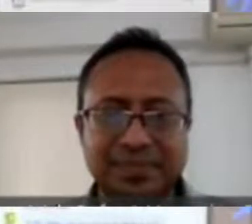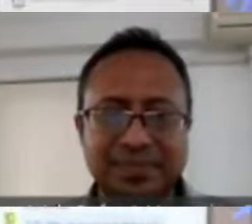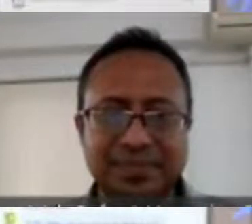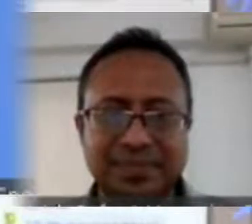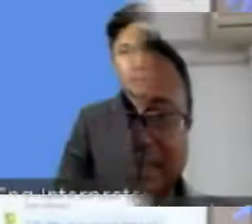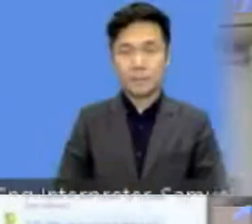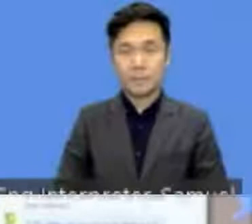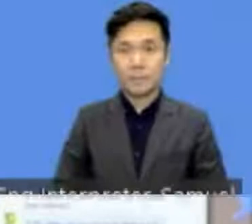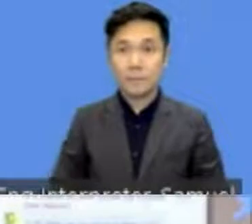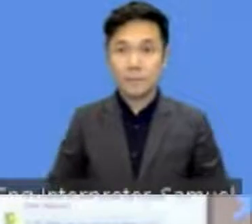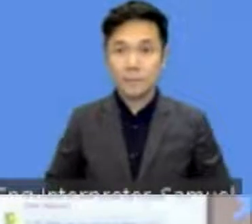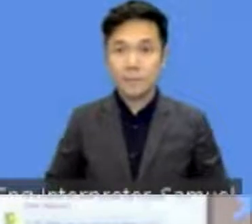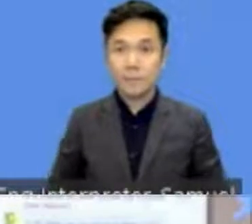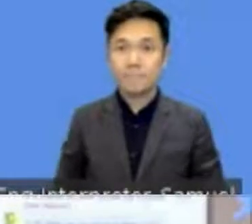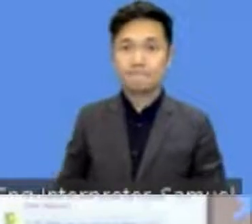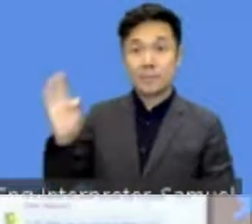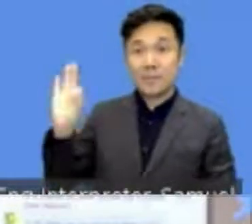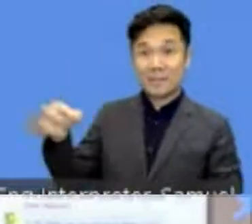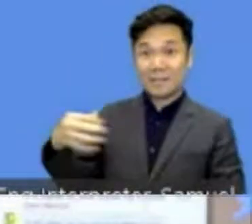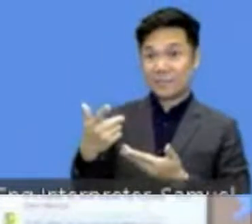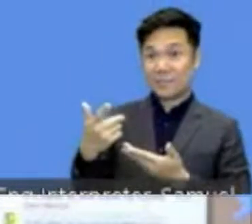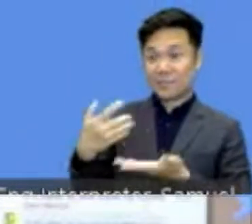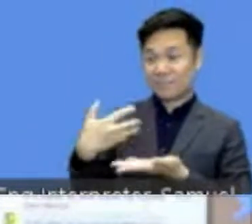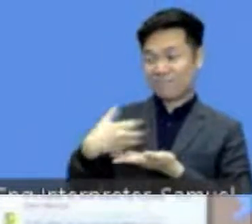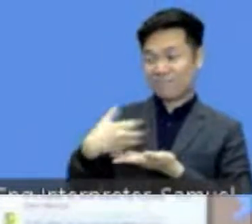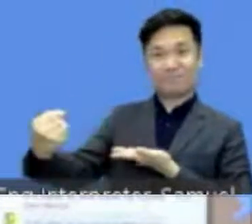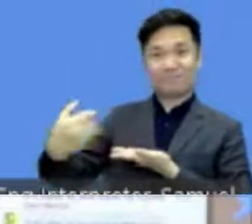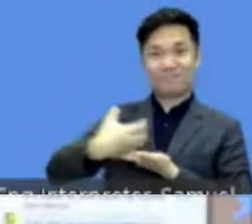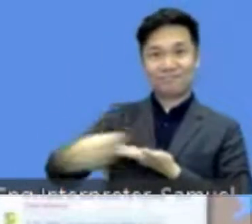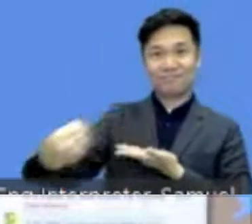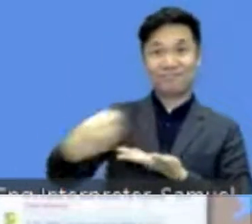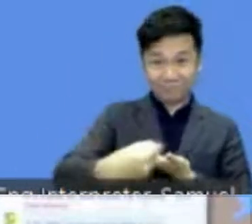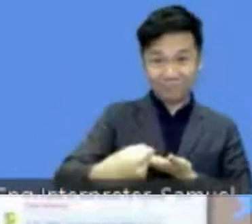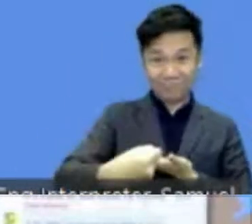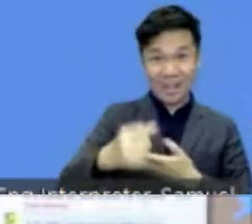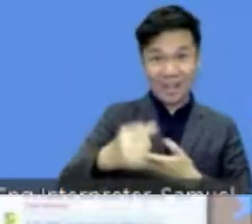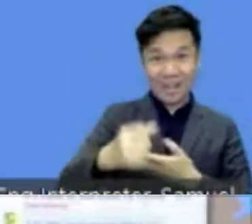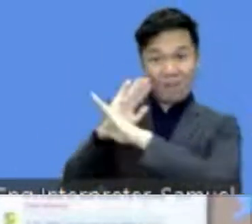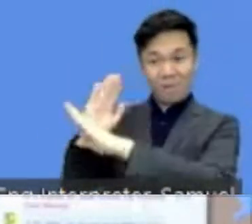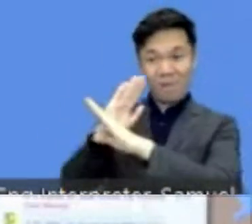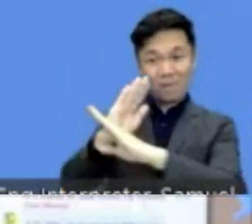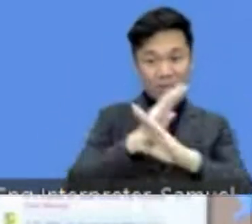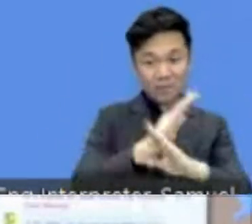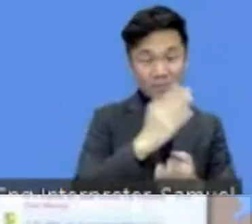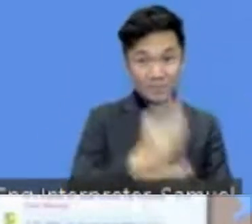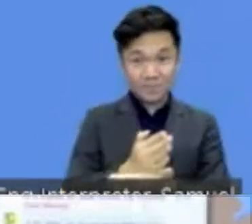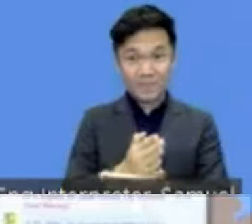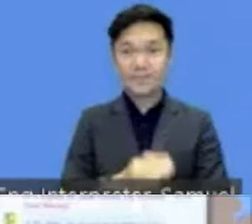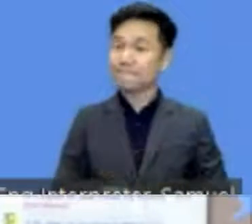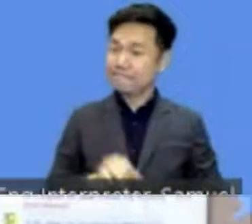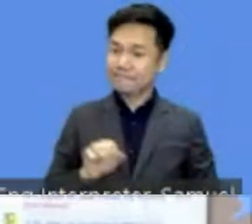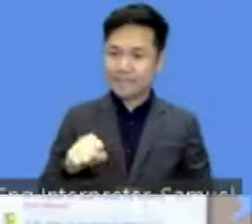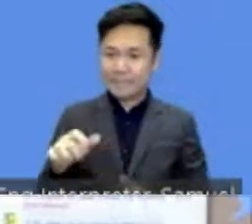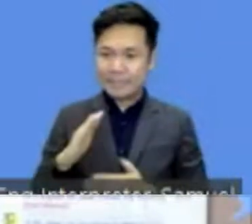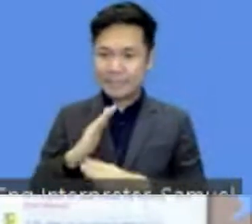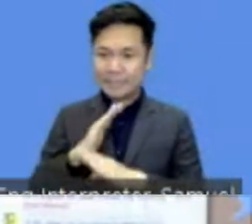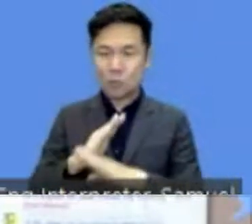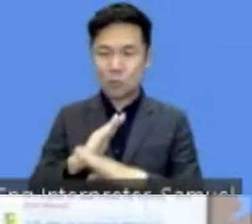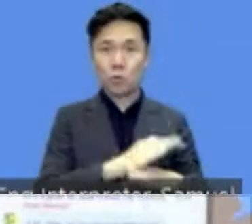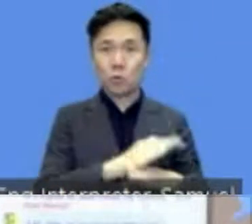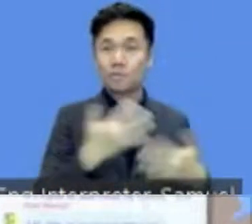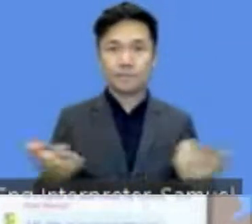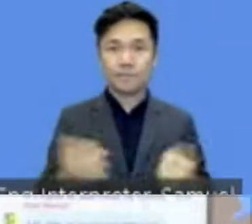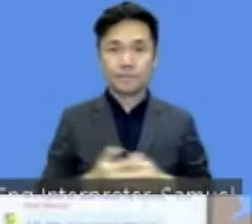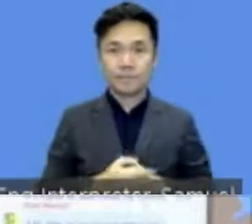So the question is, how would we stop piracy? Yes. How would you stop programs being copied? Well,